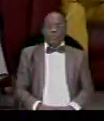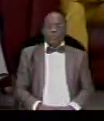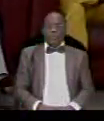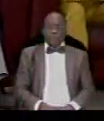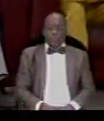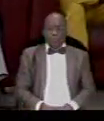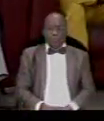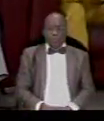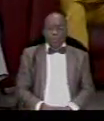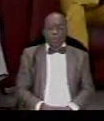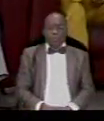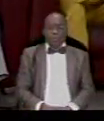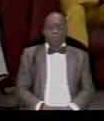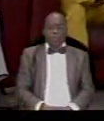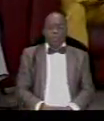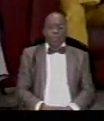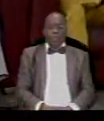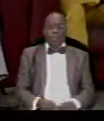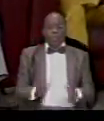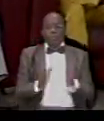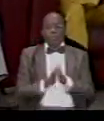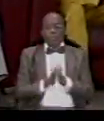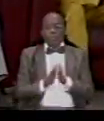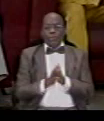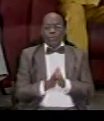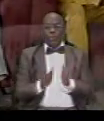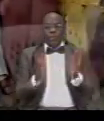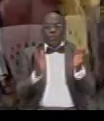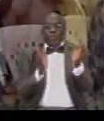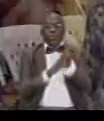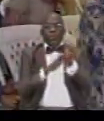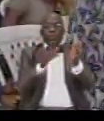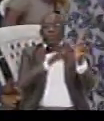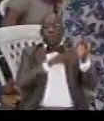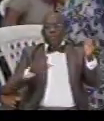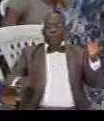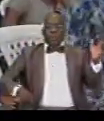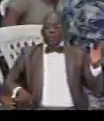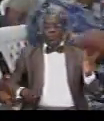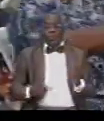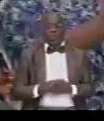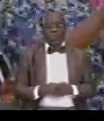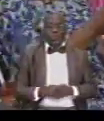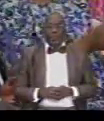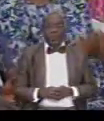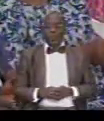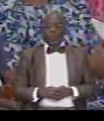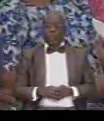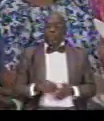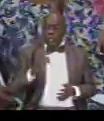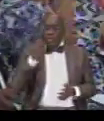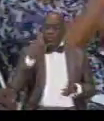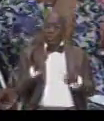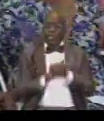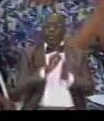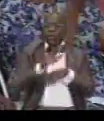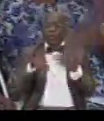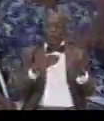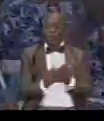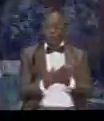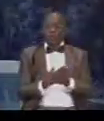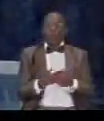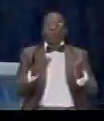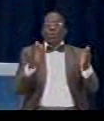Praise the Lord. Is that how much we can clap for Jesus?